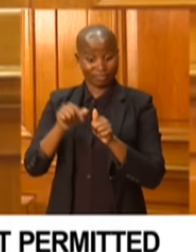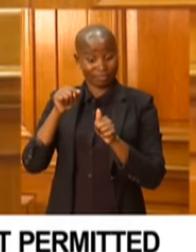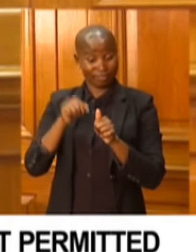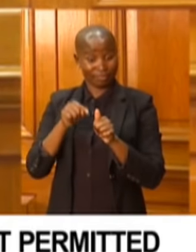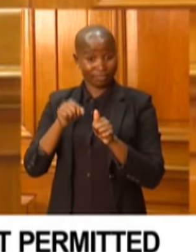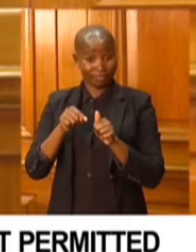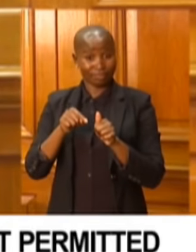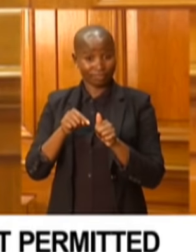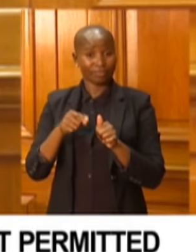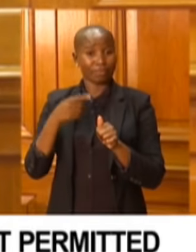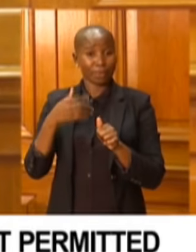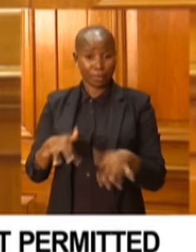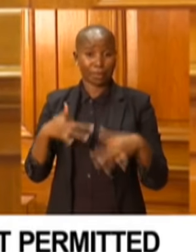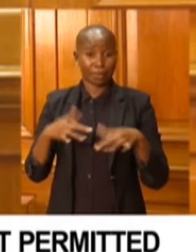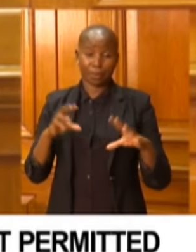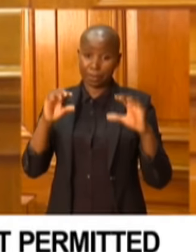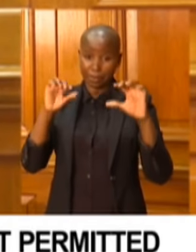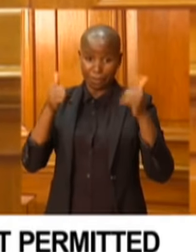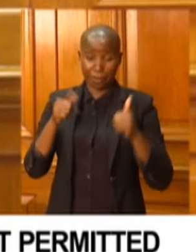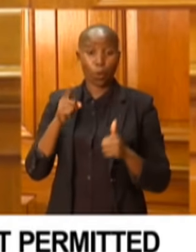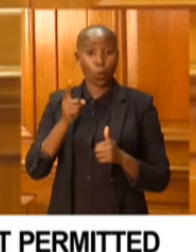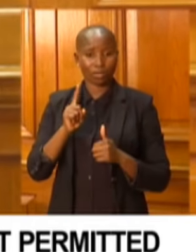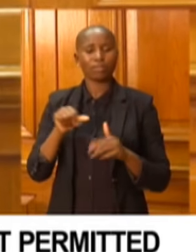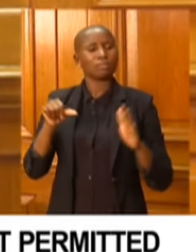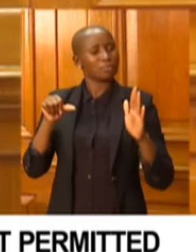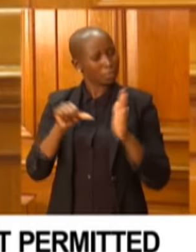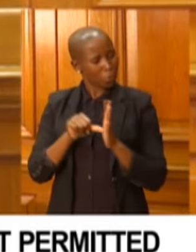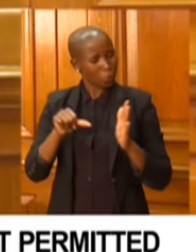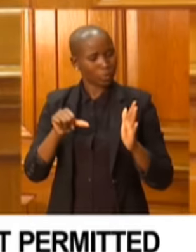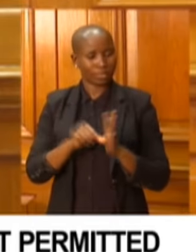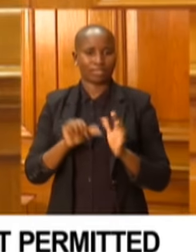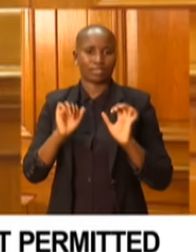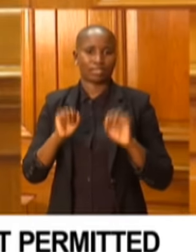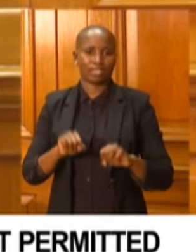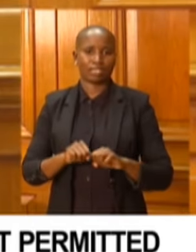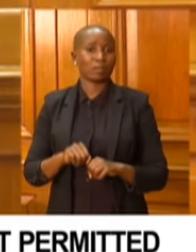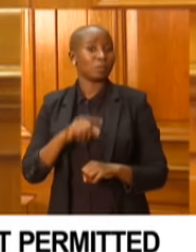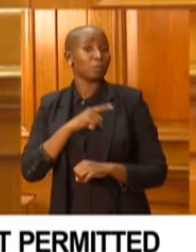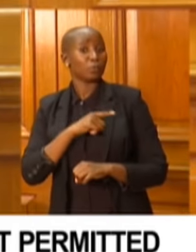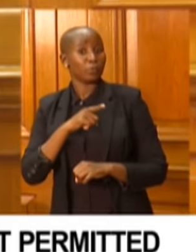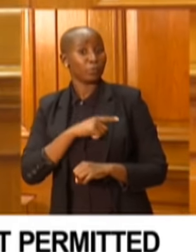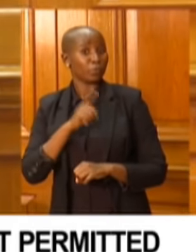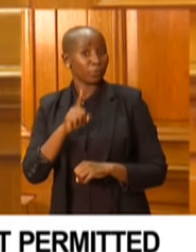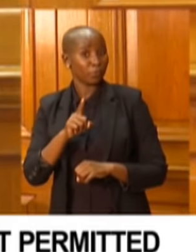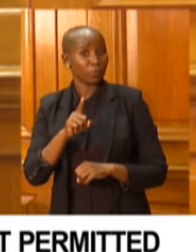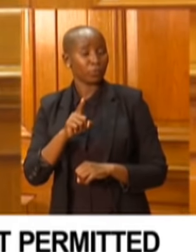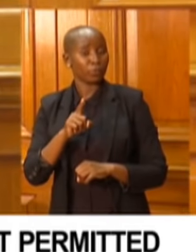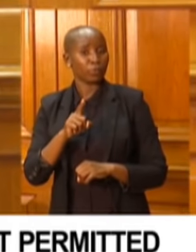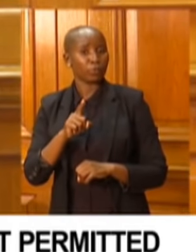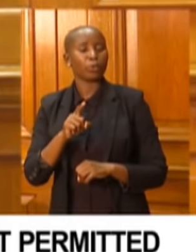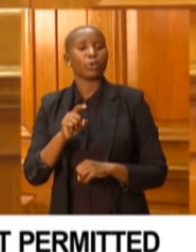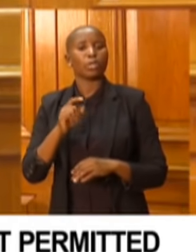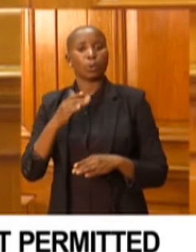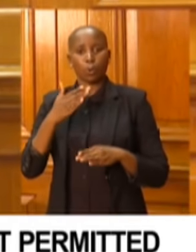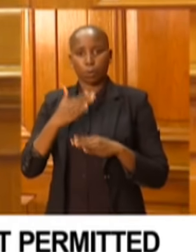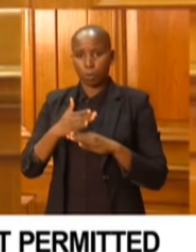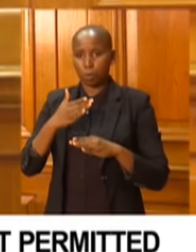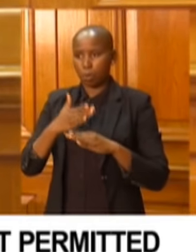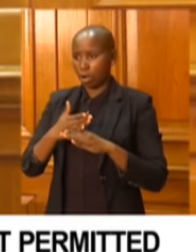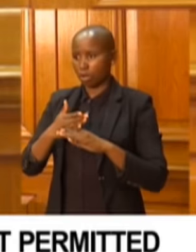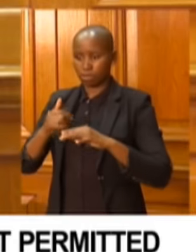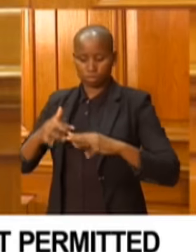in our history, is essential as we work to gather in